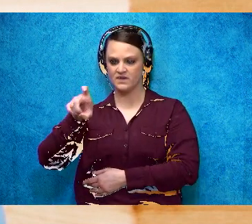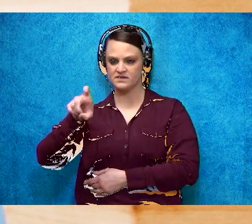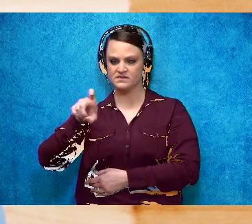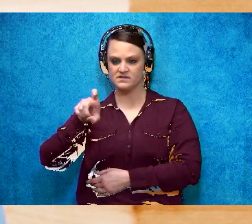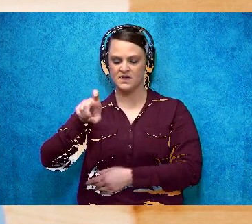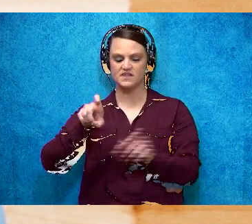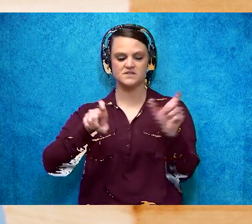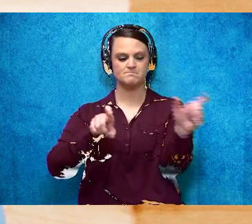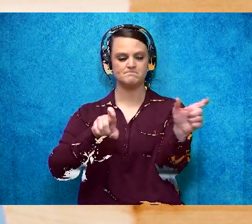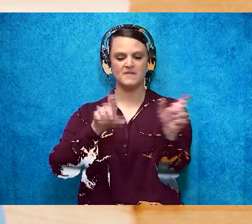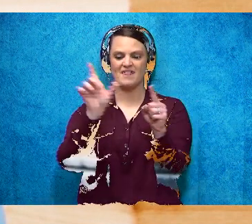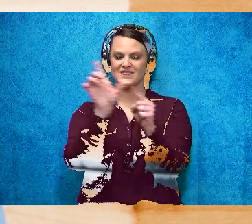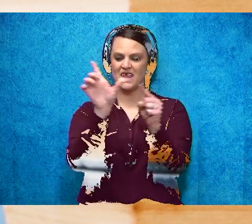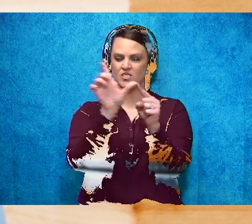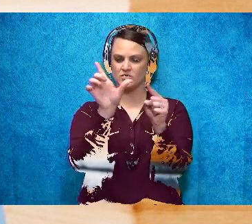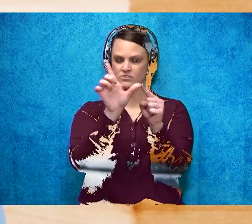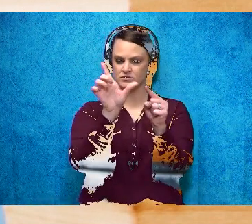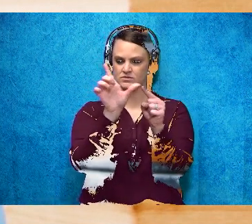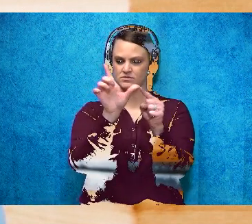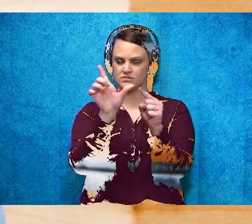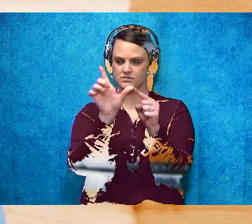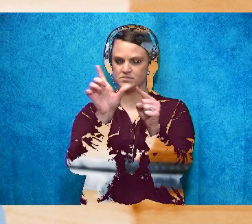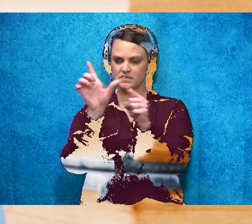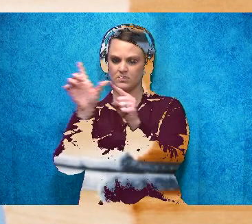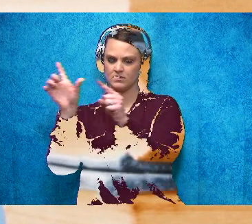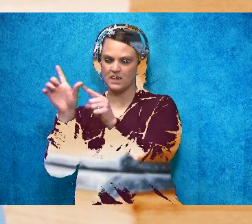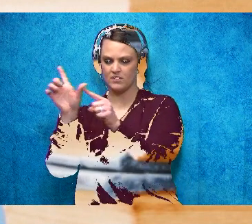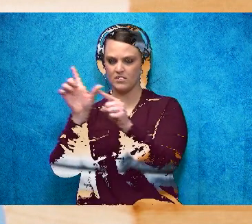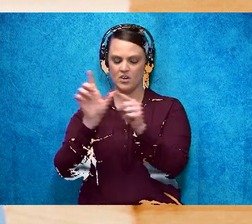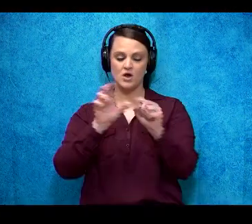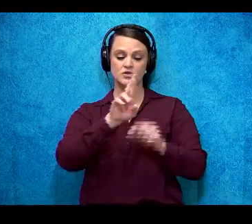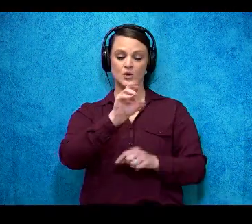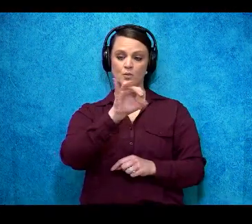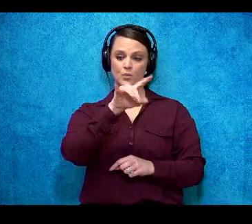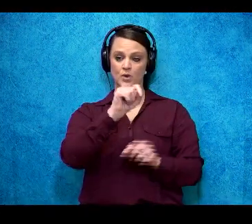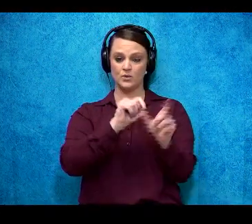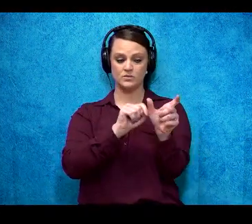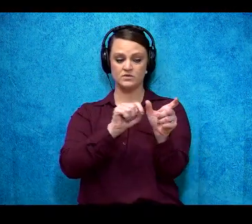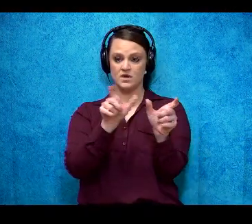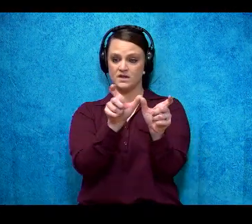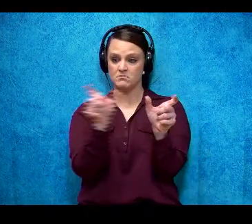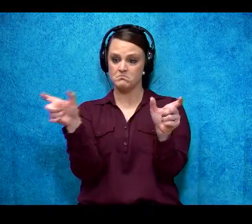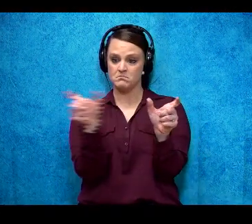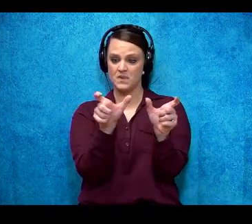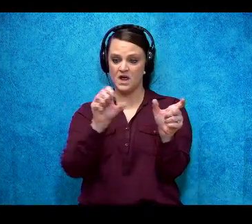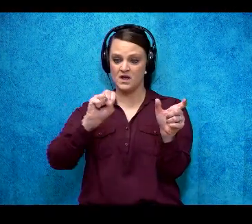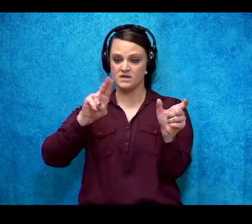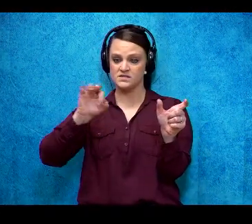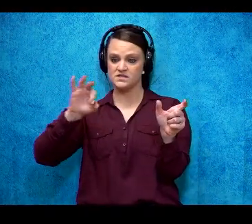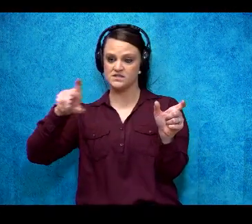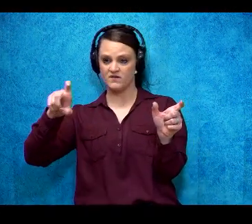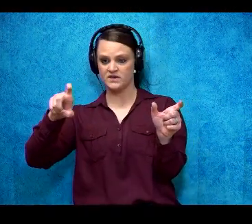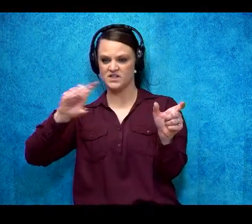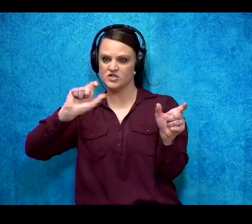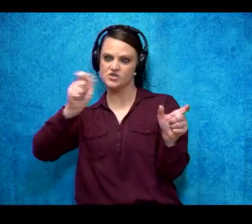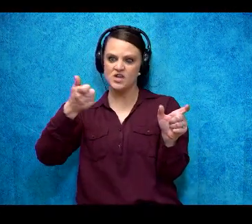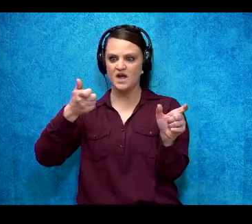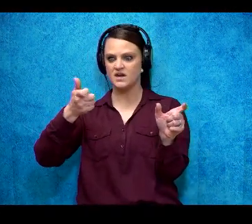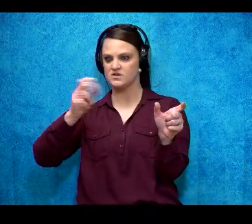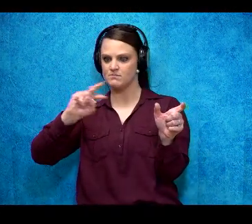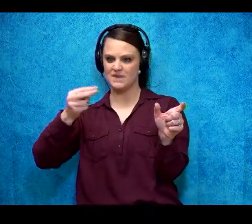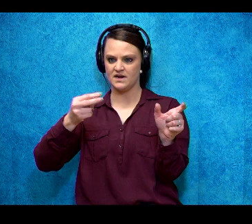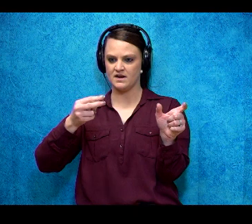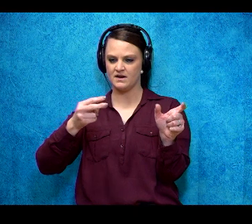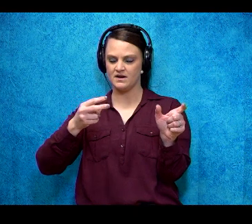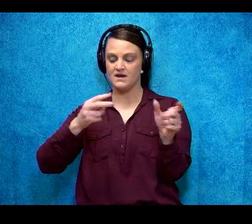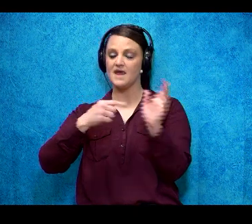affixes that comes at the end of a root word that changes its meaning. Example, big. We've all heard